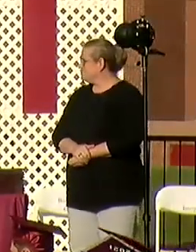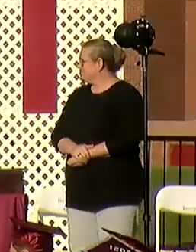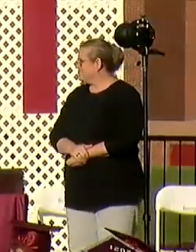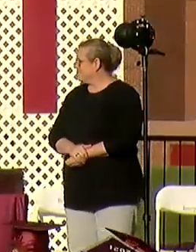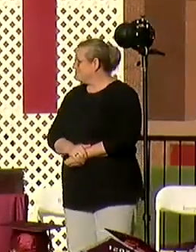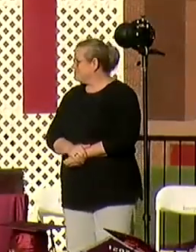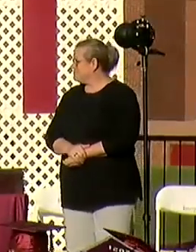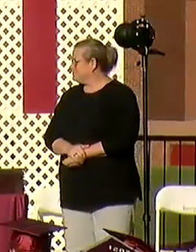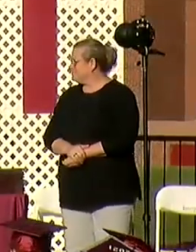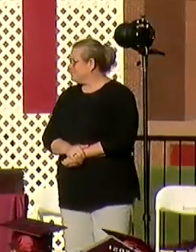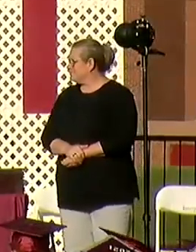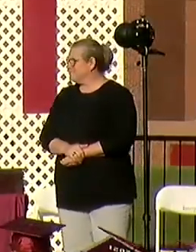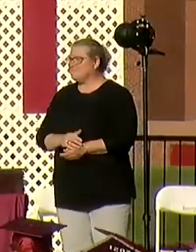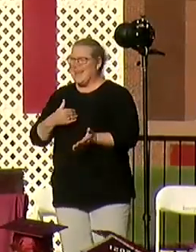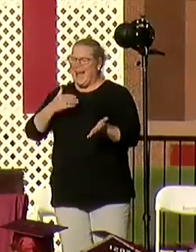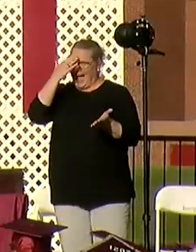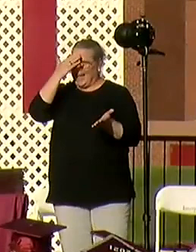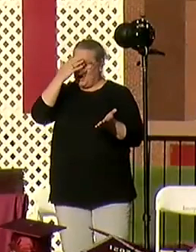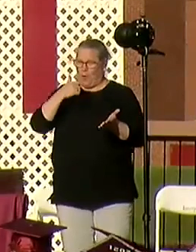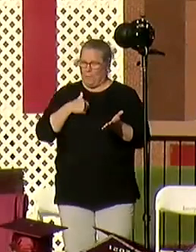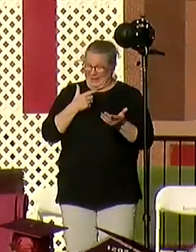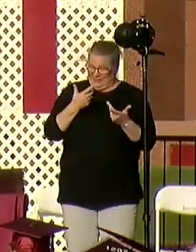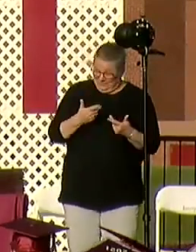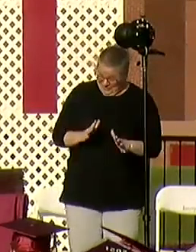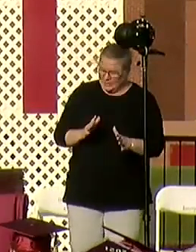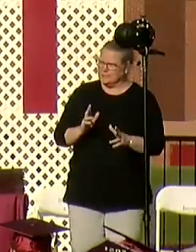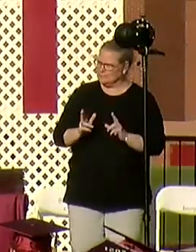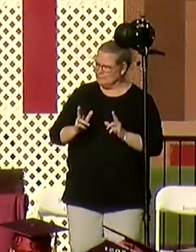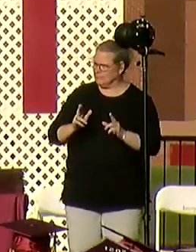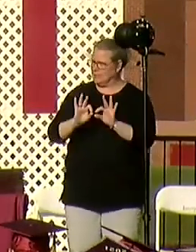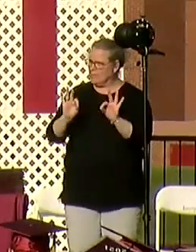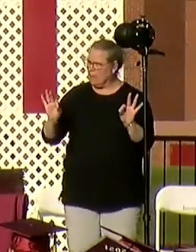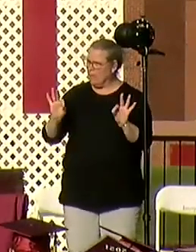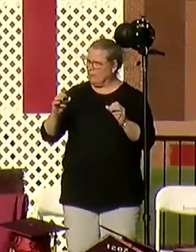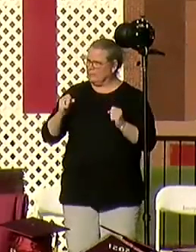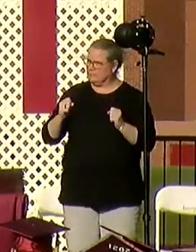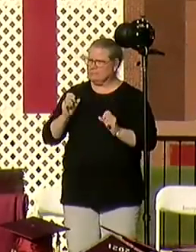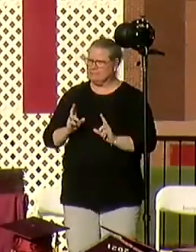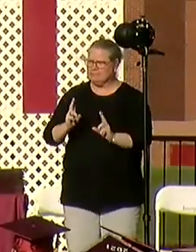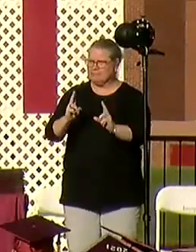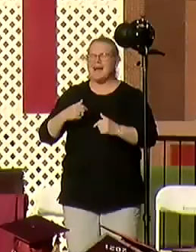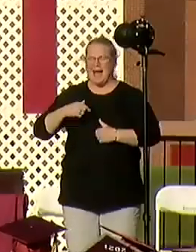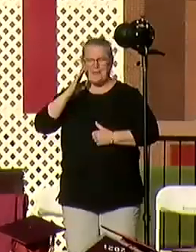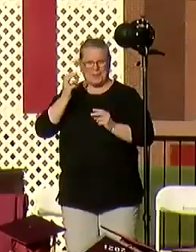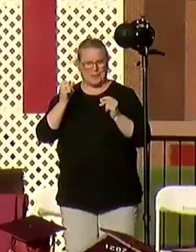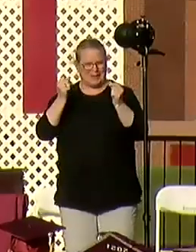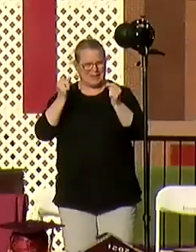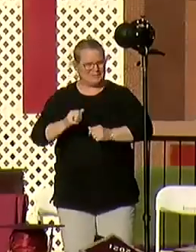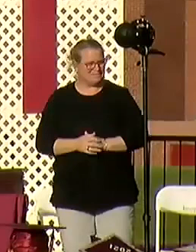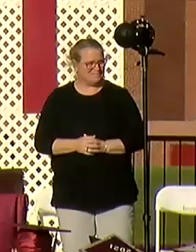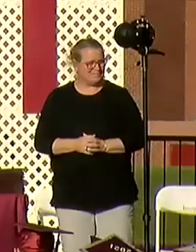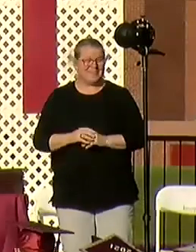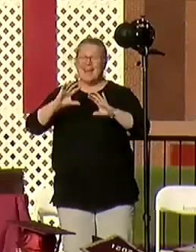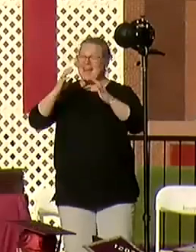I know I stand between you and your diplomas, so this will be very quick. Good evening, class of 2021. You did